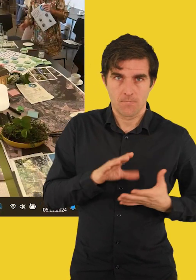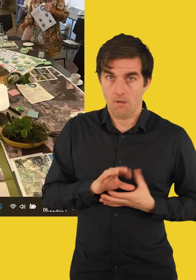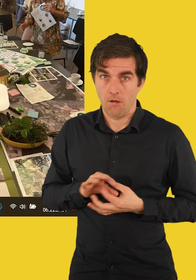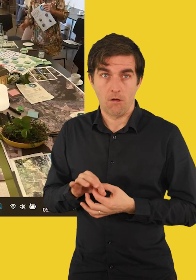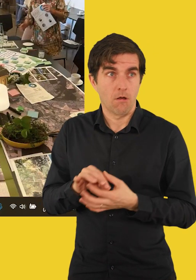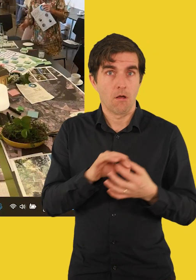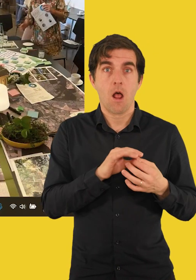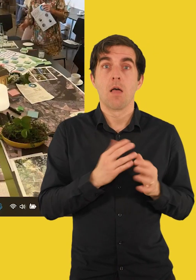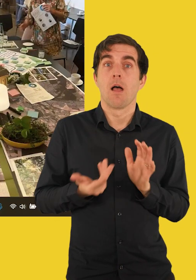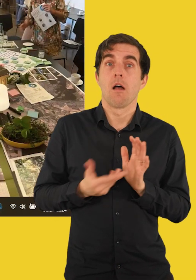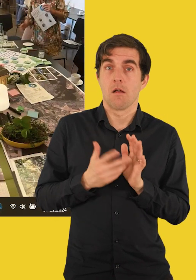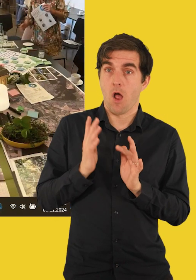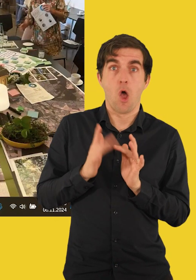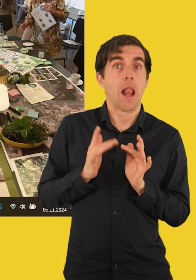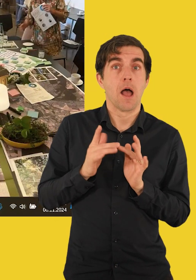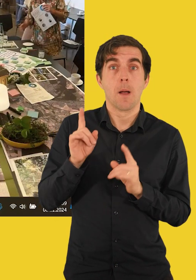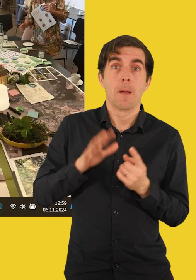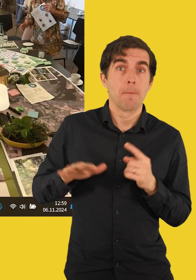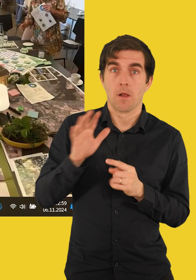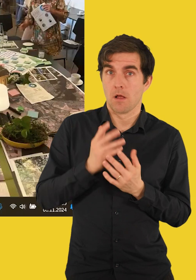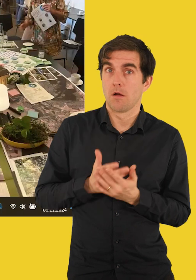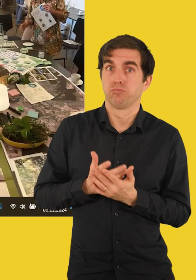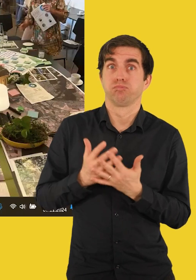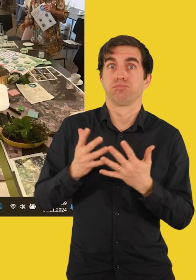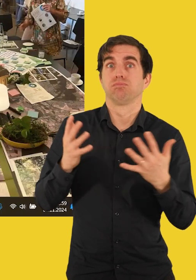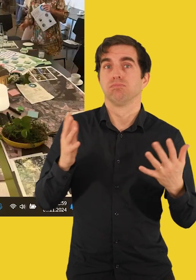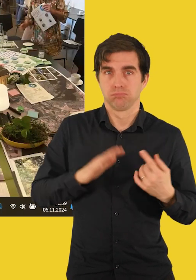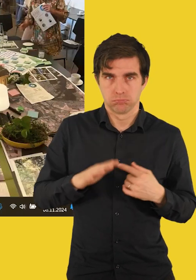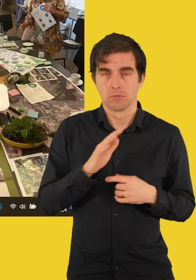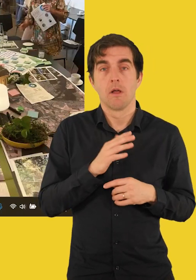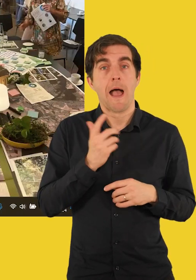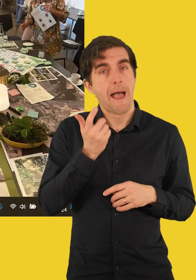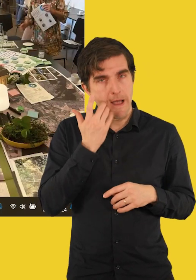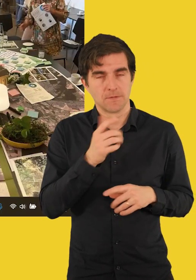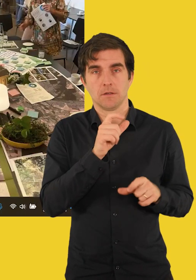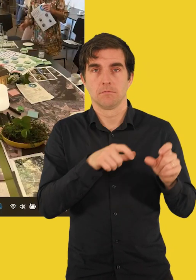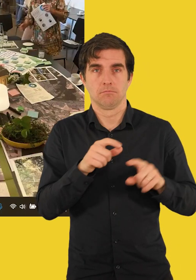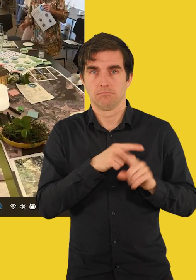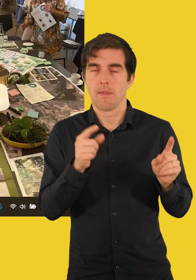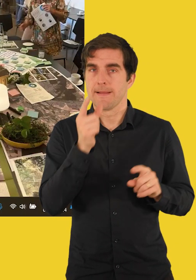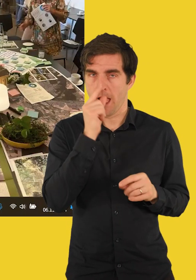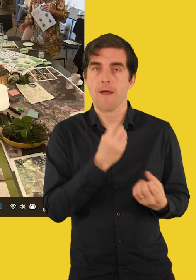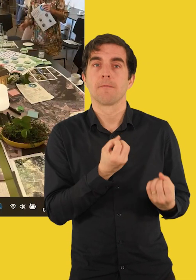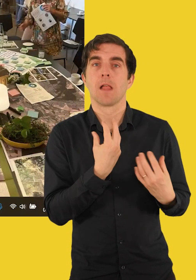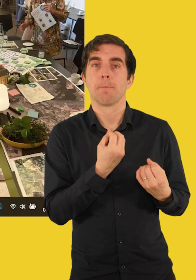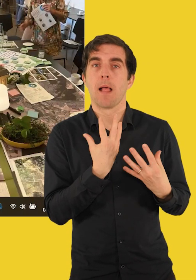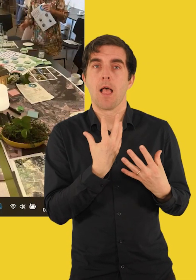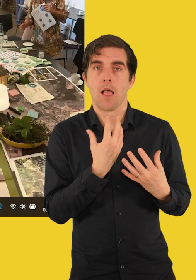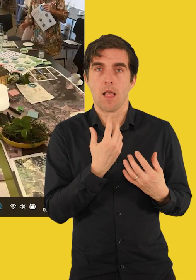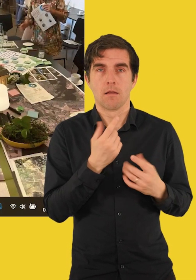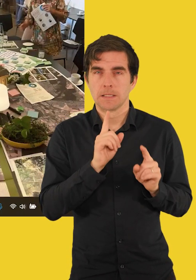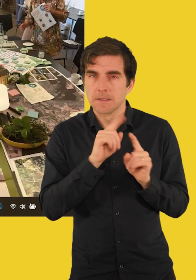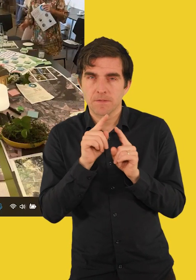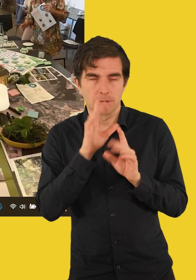spheres. And we had a wider online participation where every citizen of Bad Nauheim could